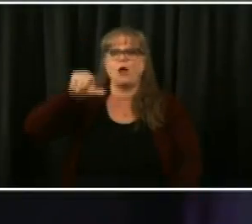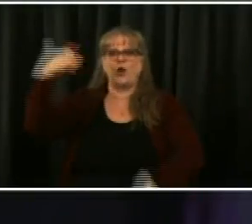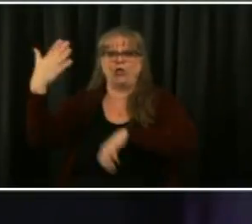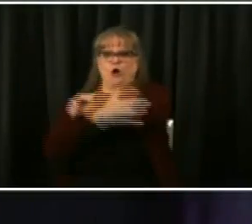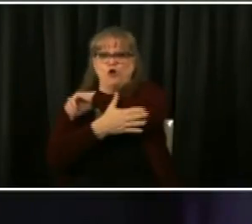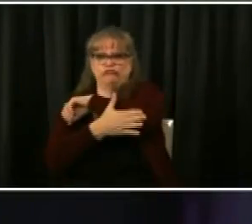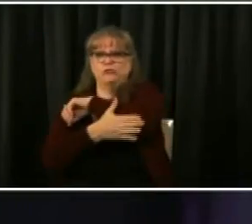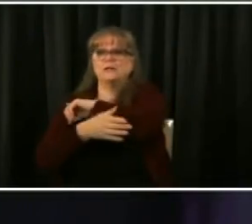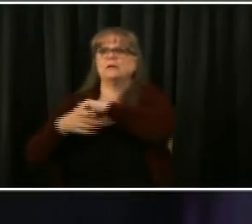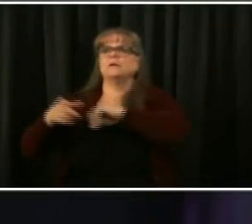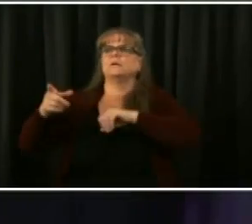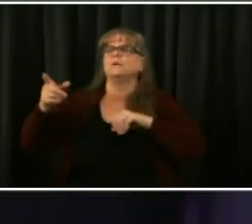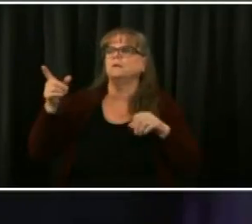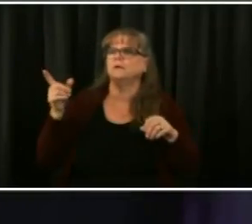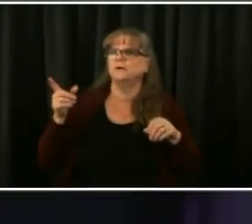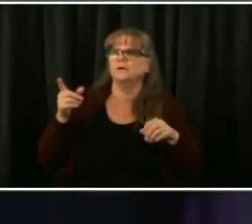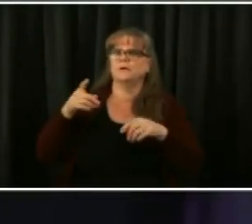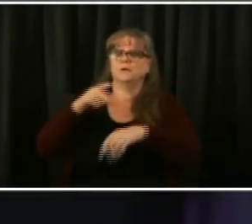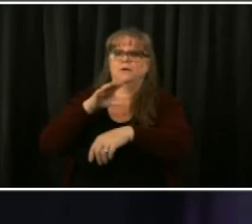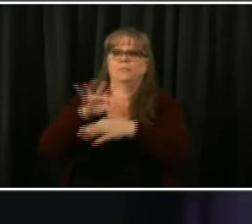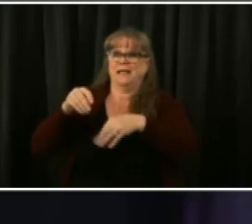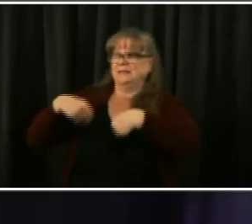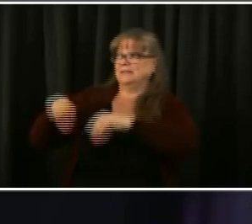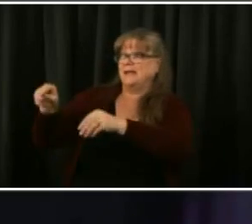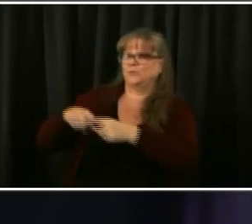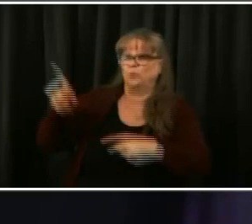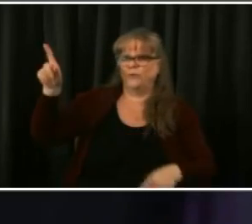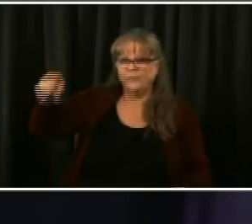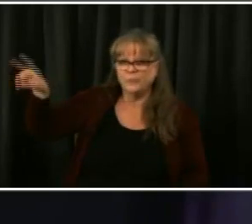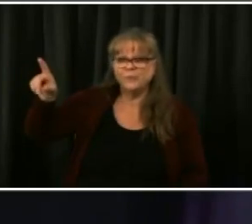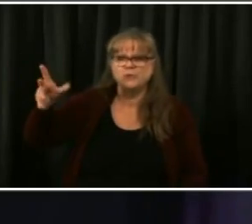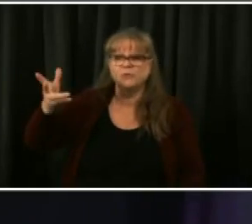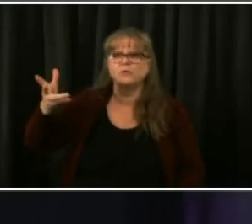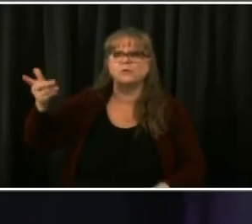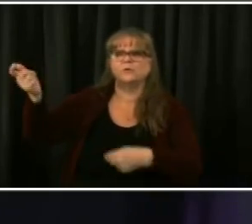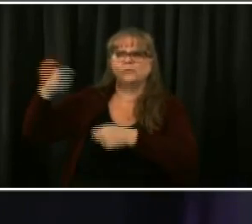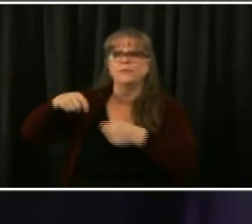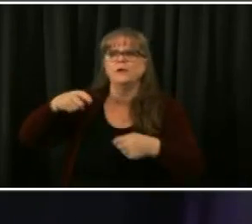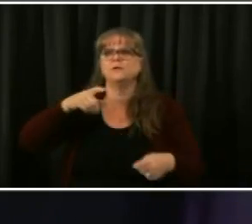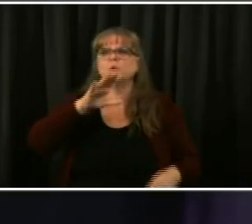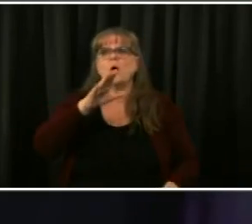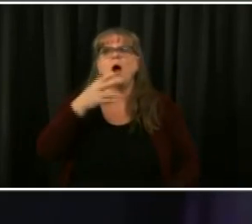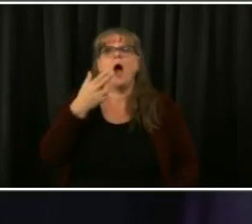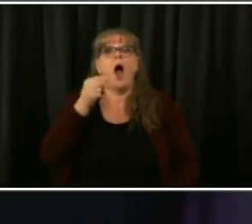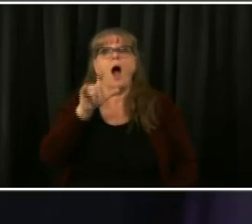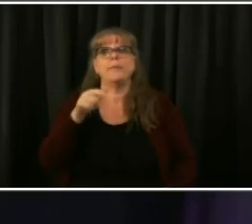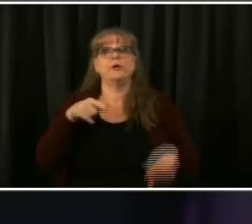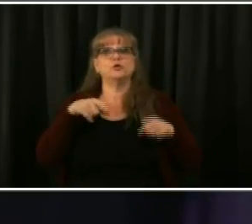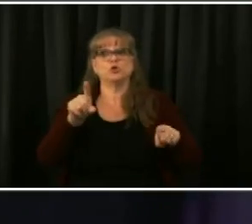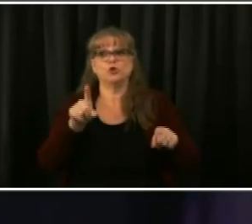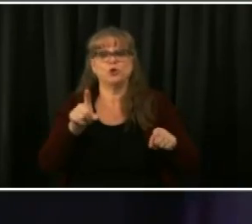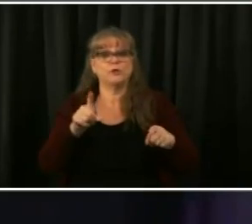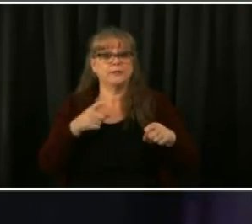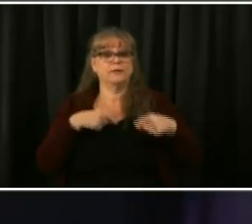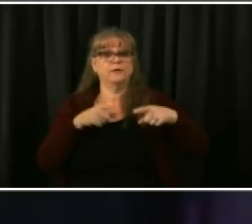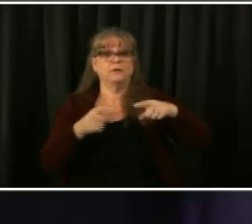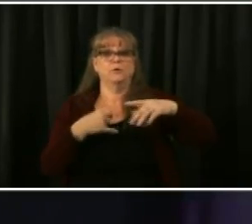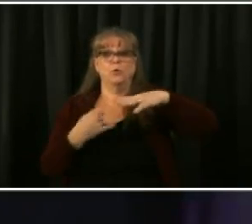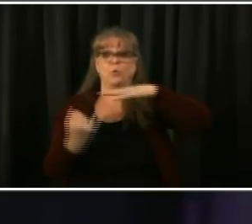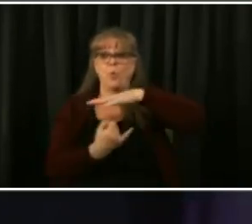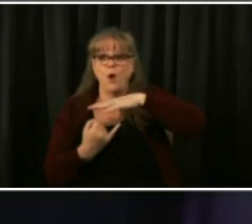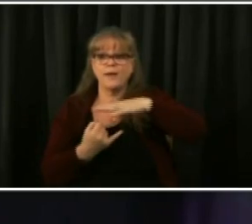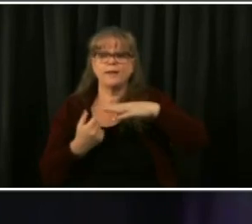cooking it. This was one of my quarantine hobbies, was learning to really develop techniques around cooking